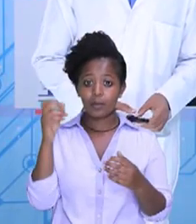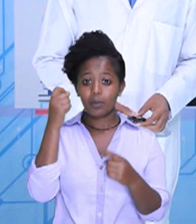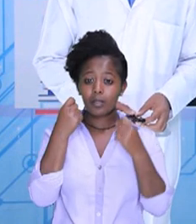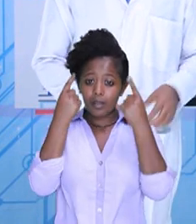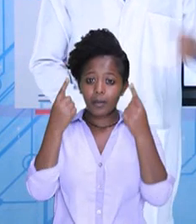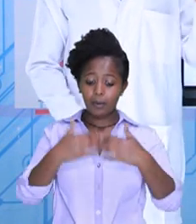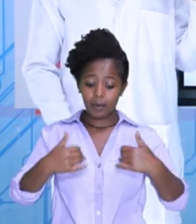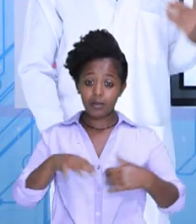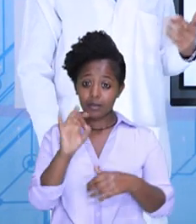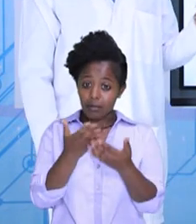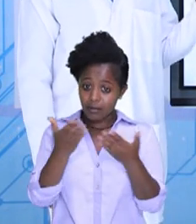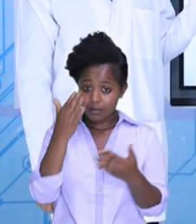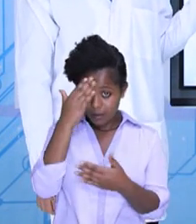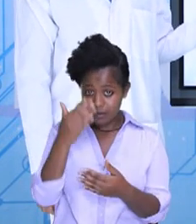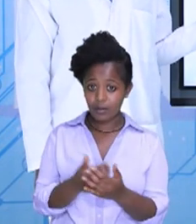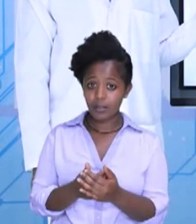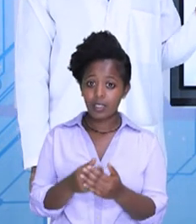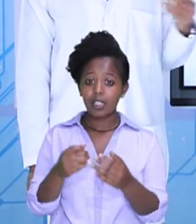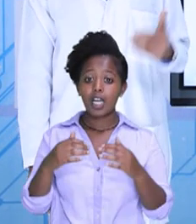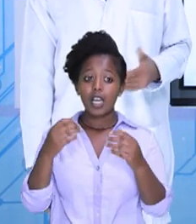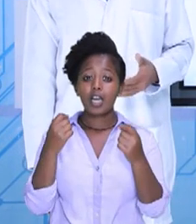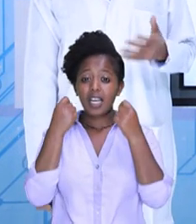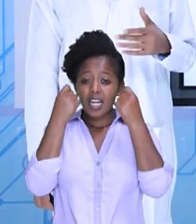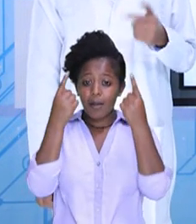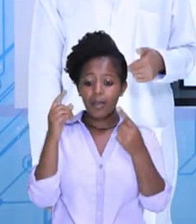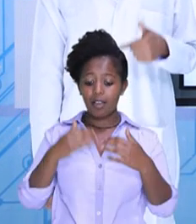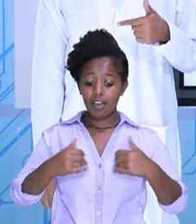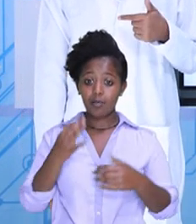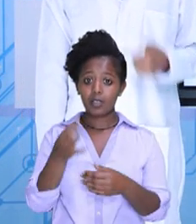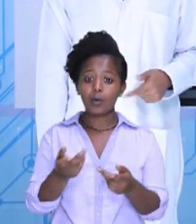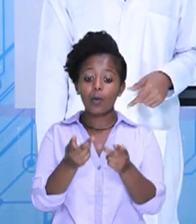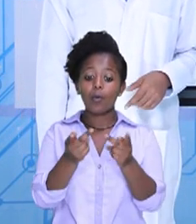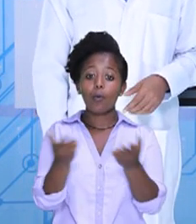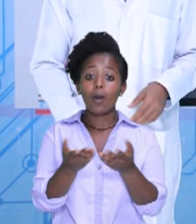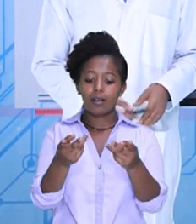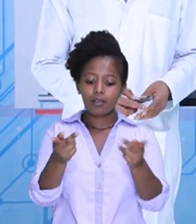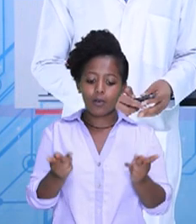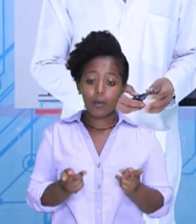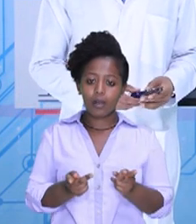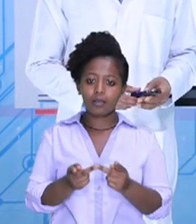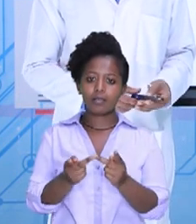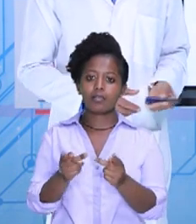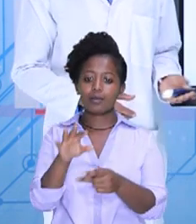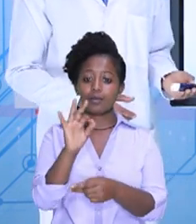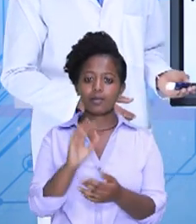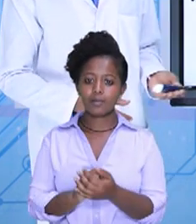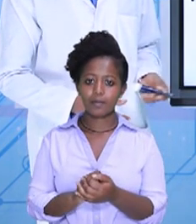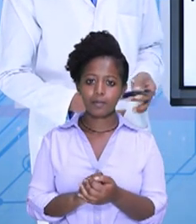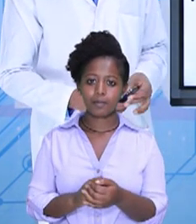If so, let's see the endemic animals of Ethiopia and where they are located to.